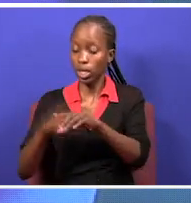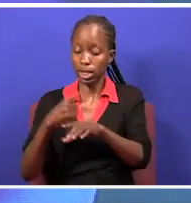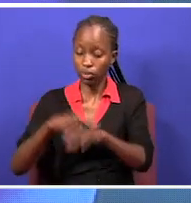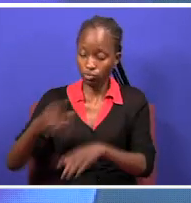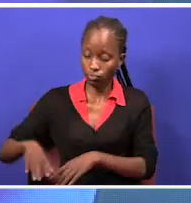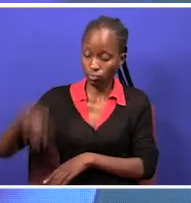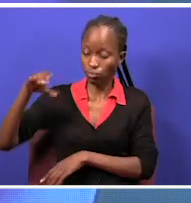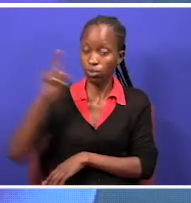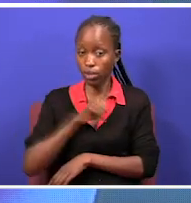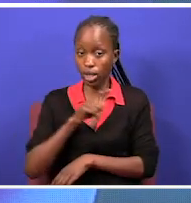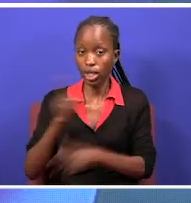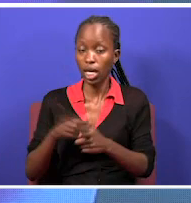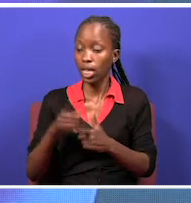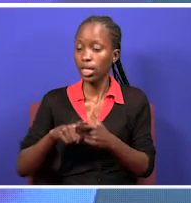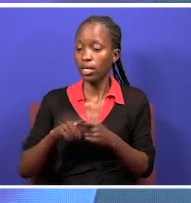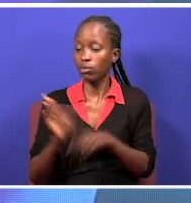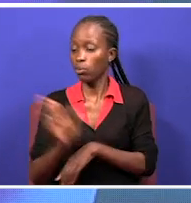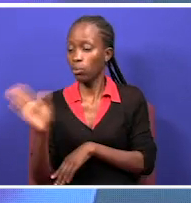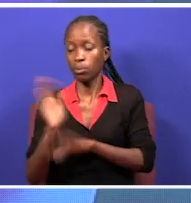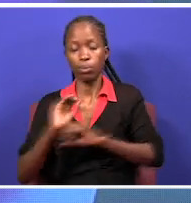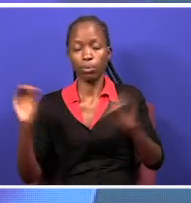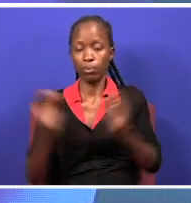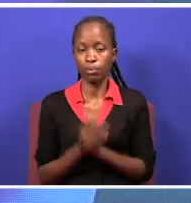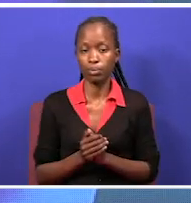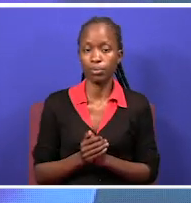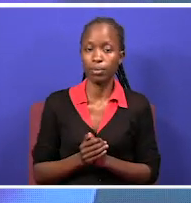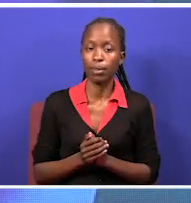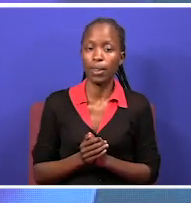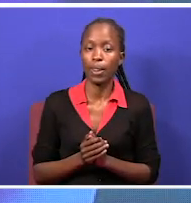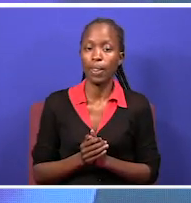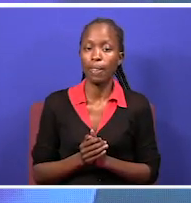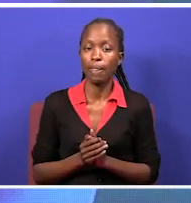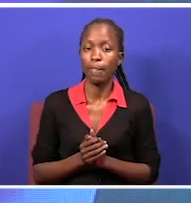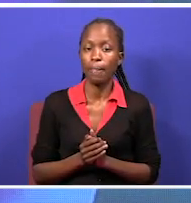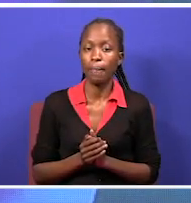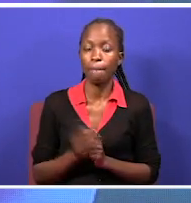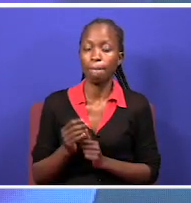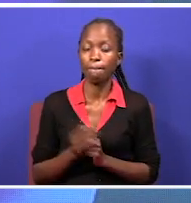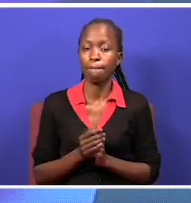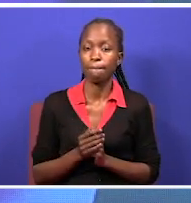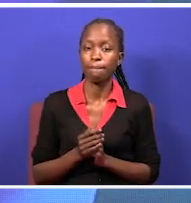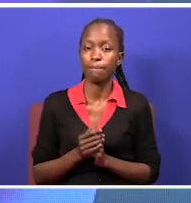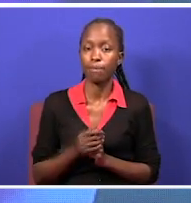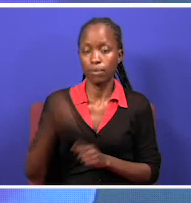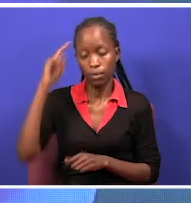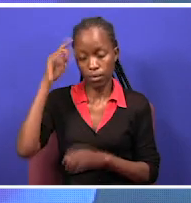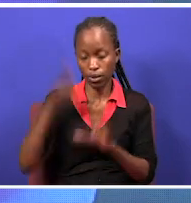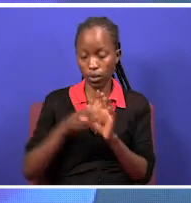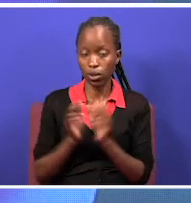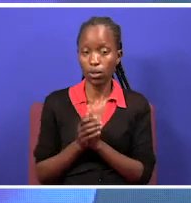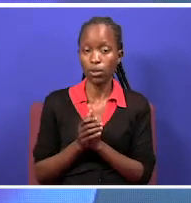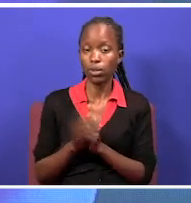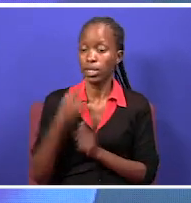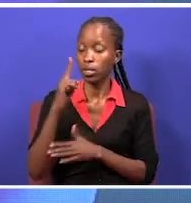is old, he will not turn from it. God knew before the psychologists that